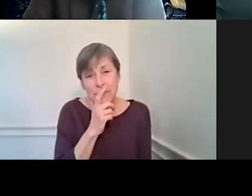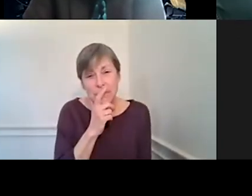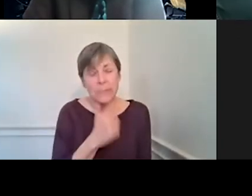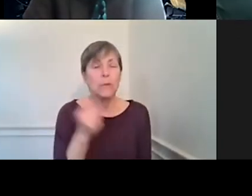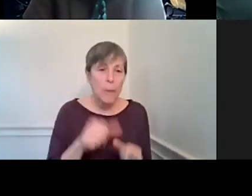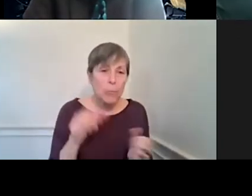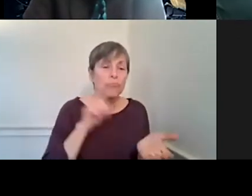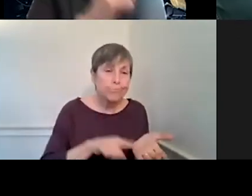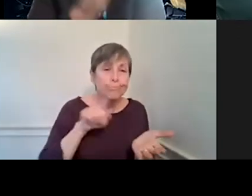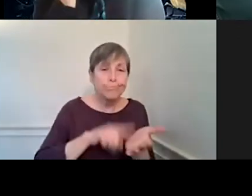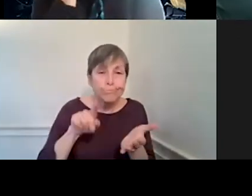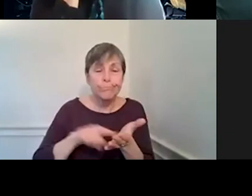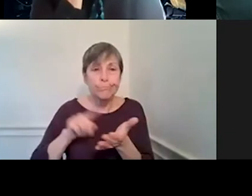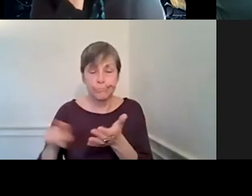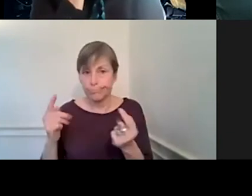research. And so